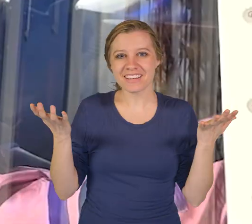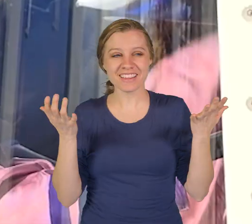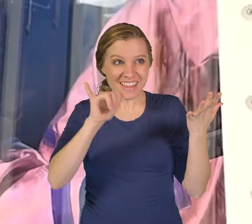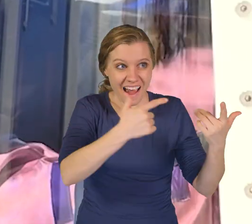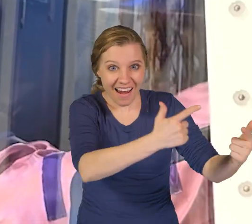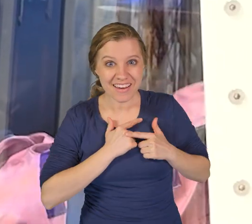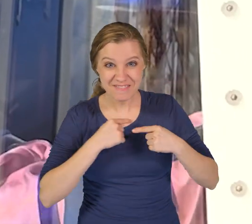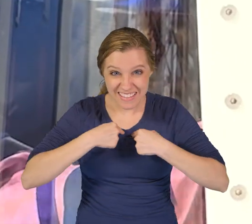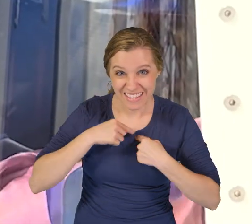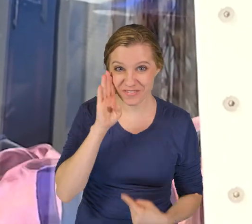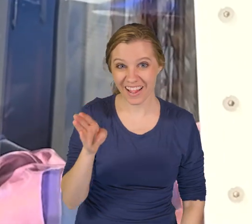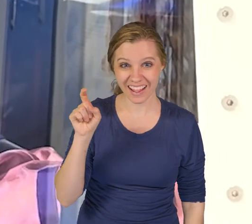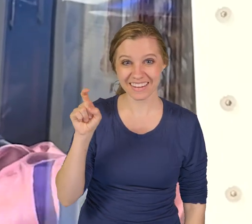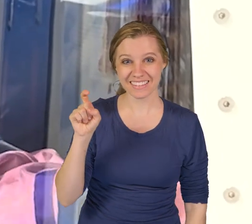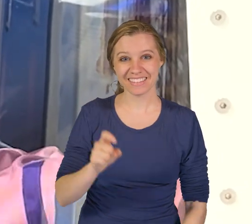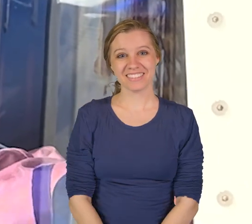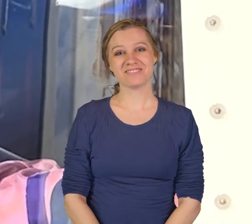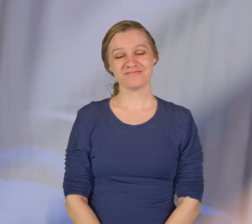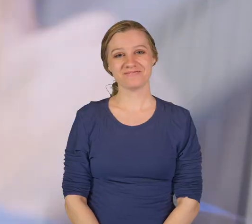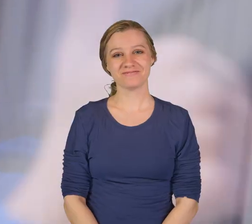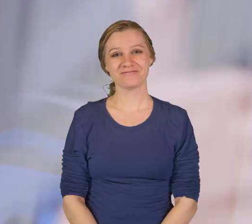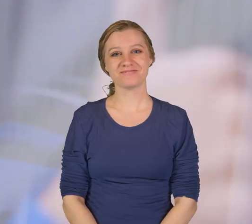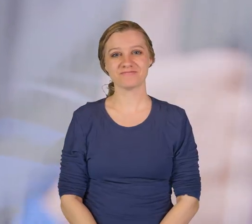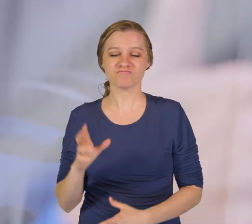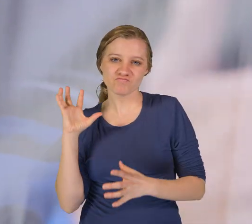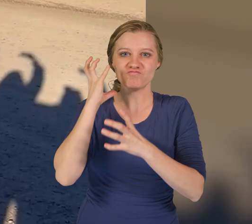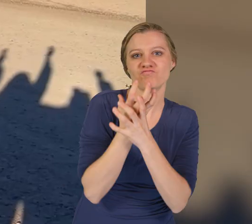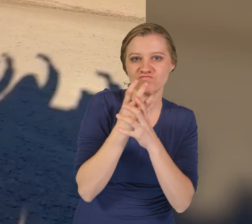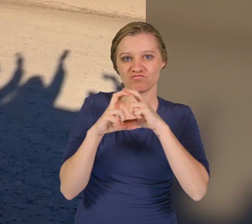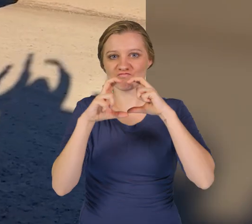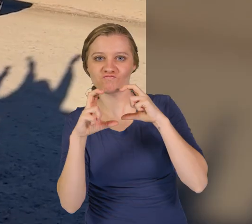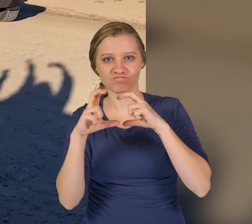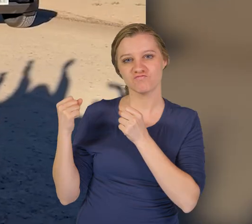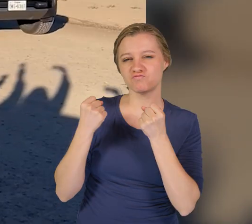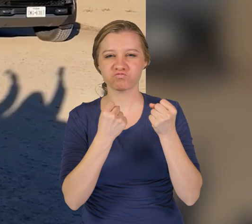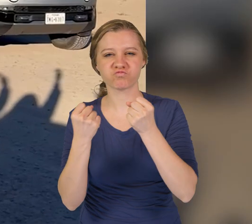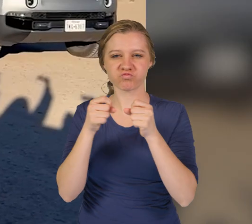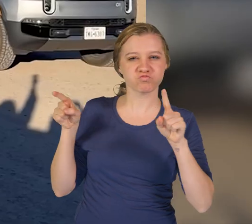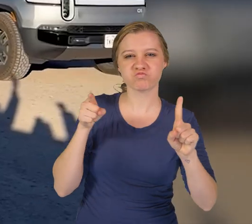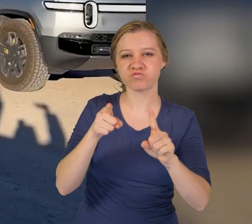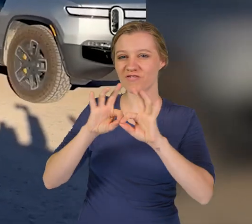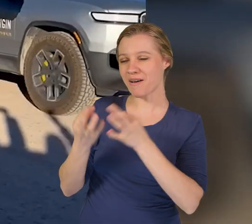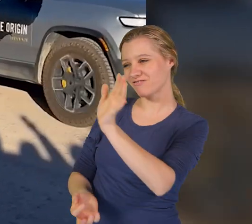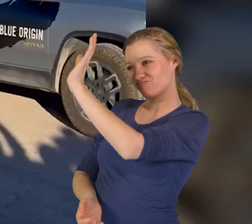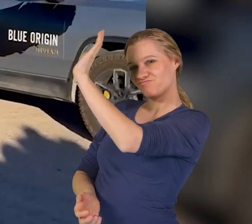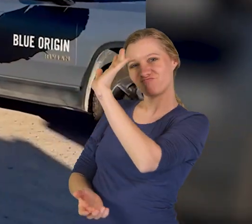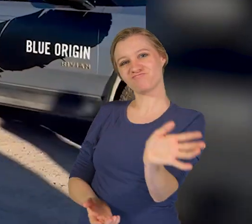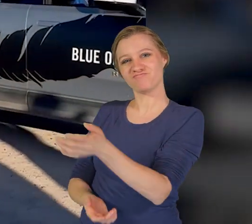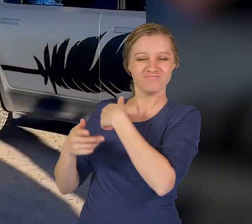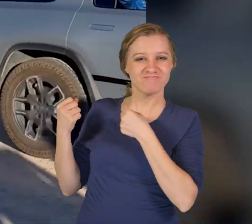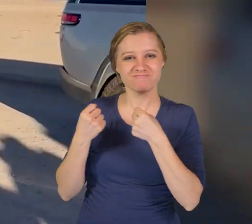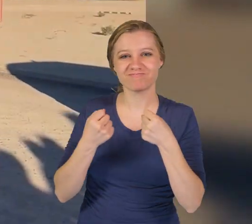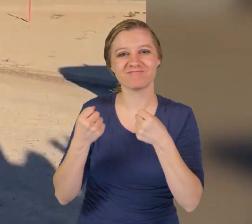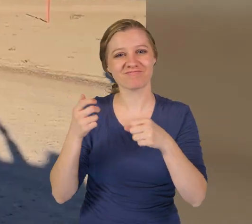hopefully thinking, one day, that will be me. We packed into the cars and drove past our family on the way to the